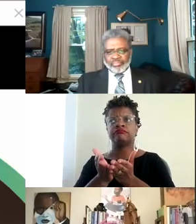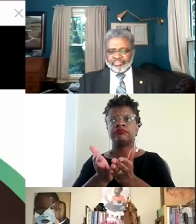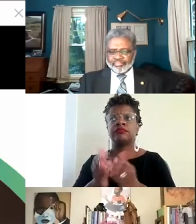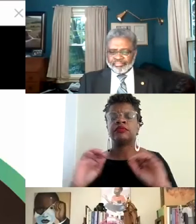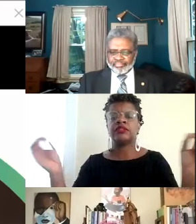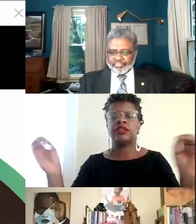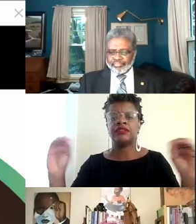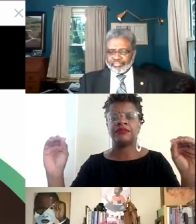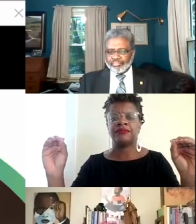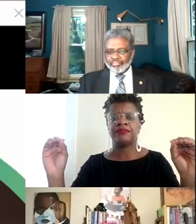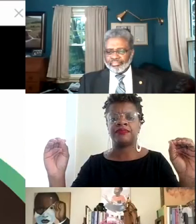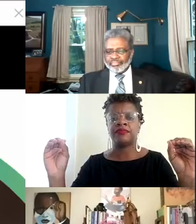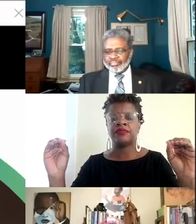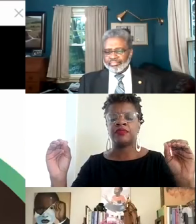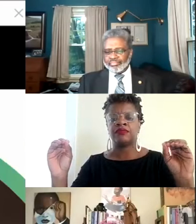hands.